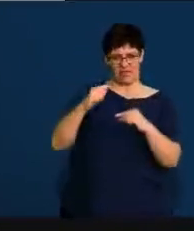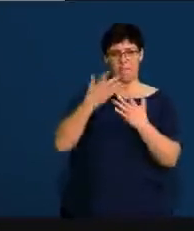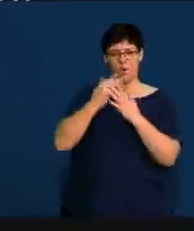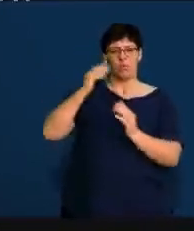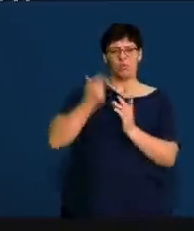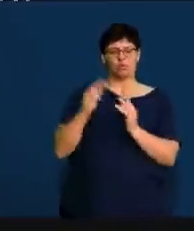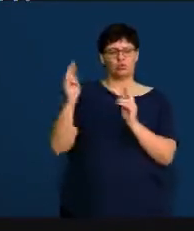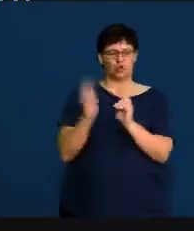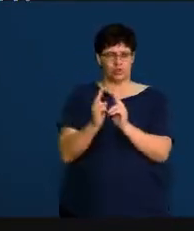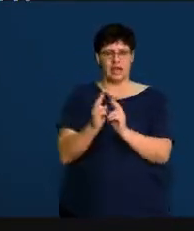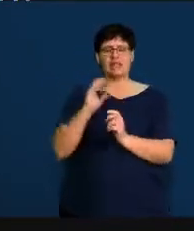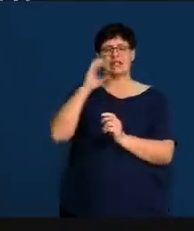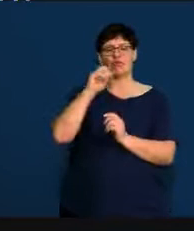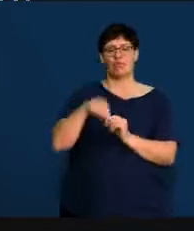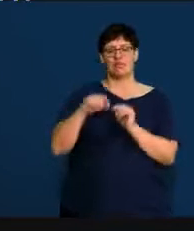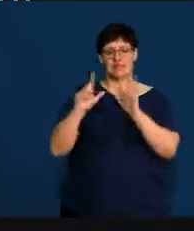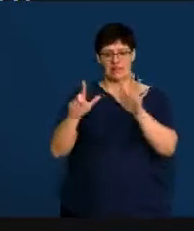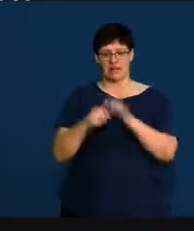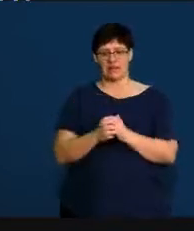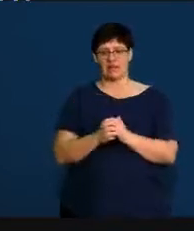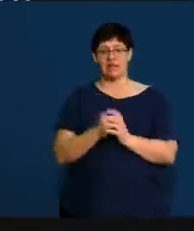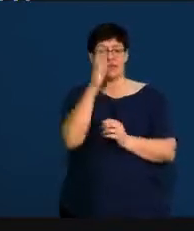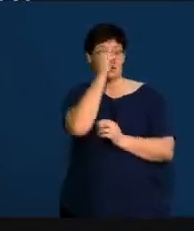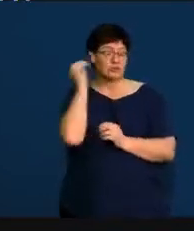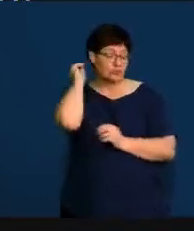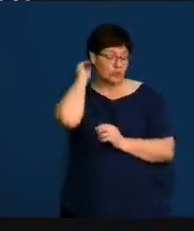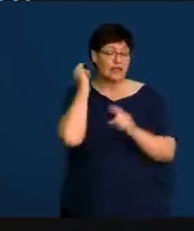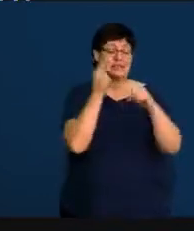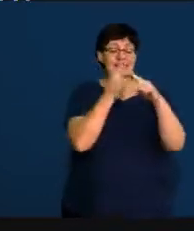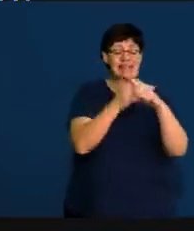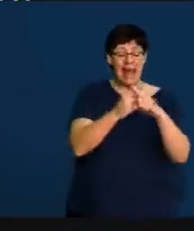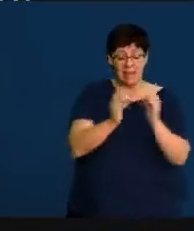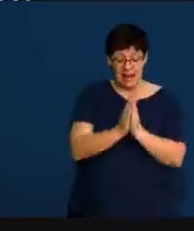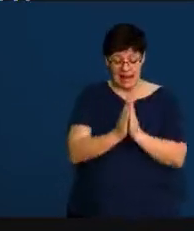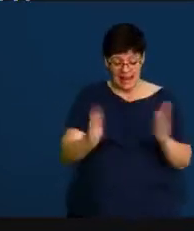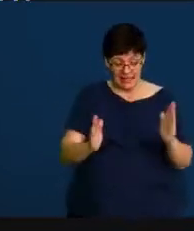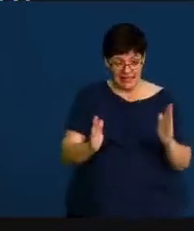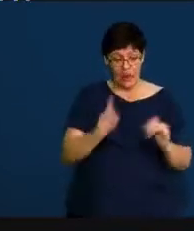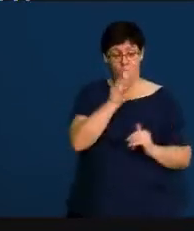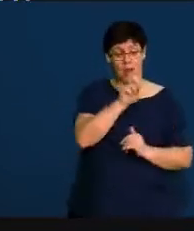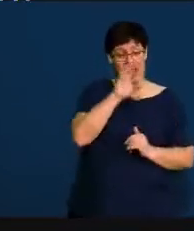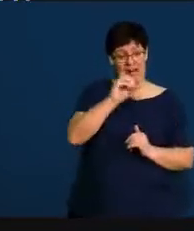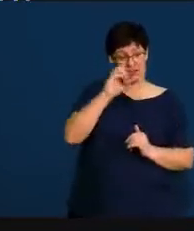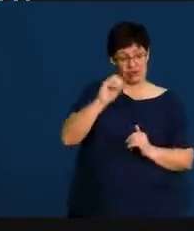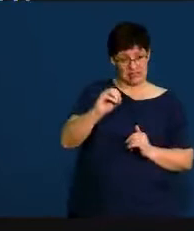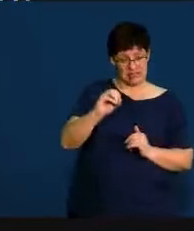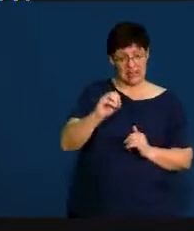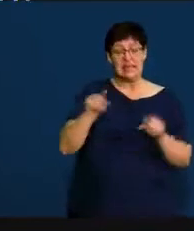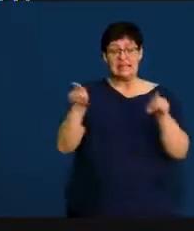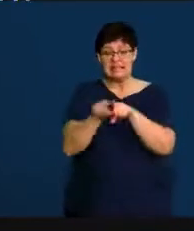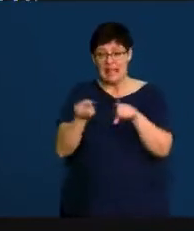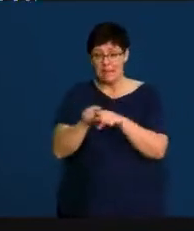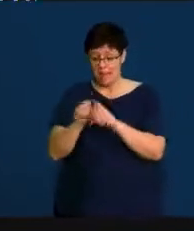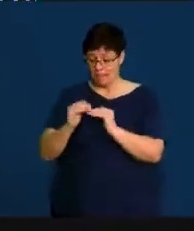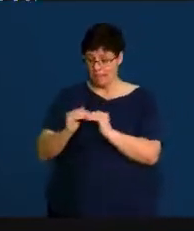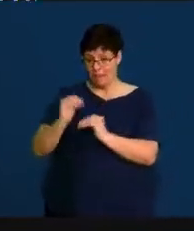side, 0.7. Note, I'm multiplying the length by 100 as well as multiplying